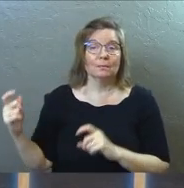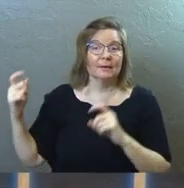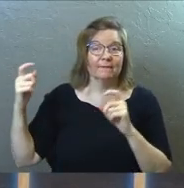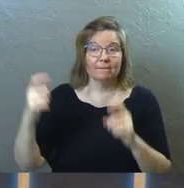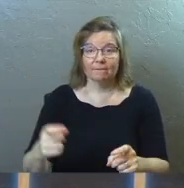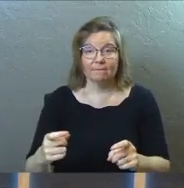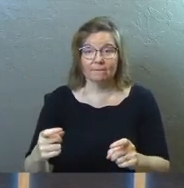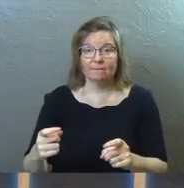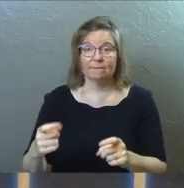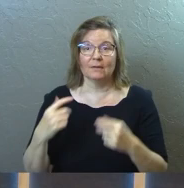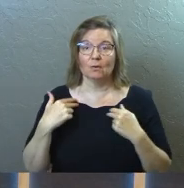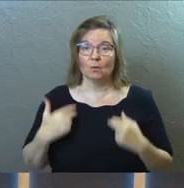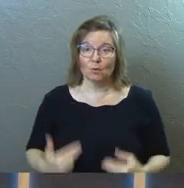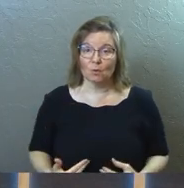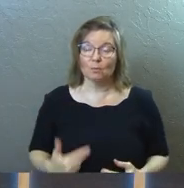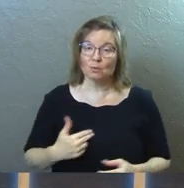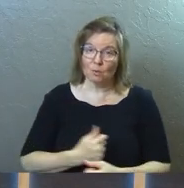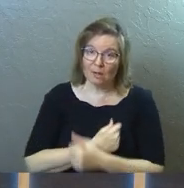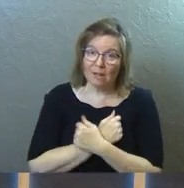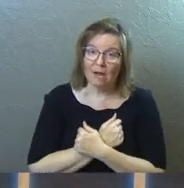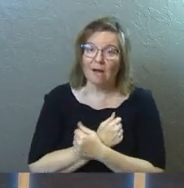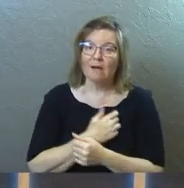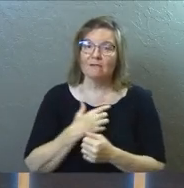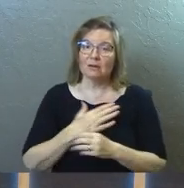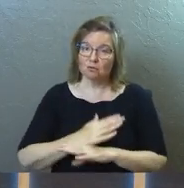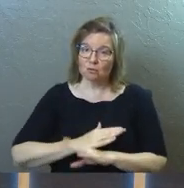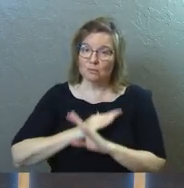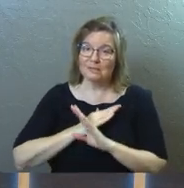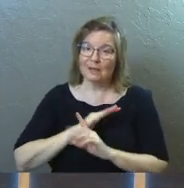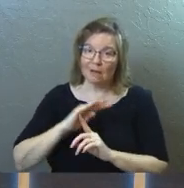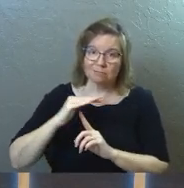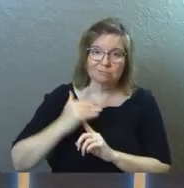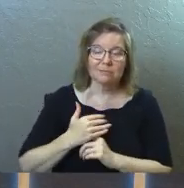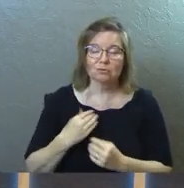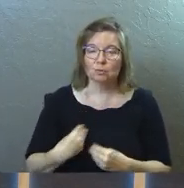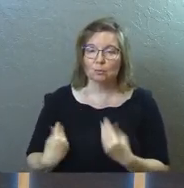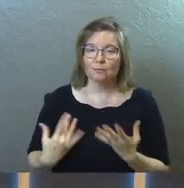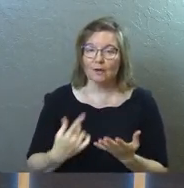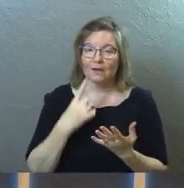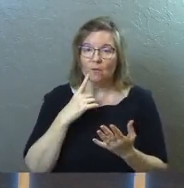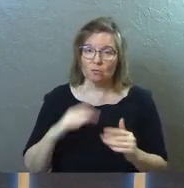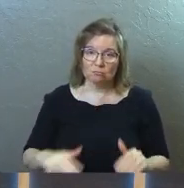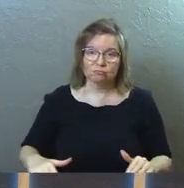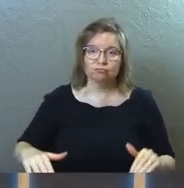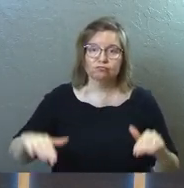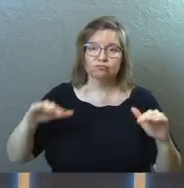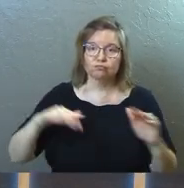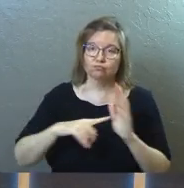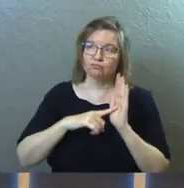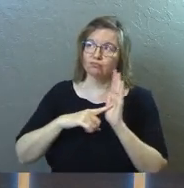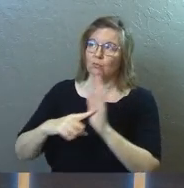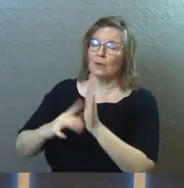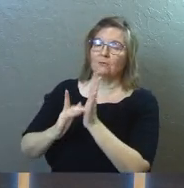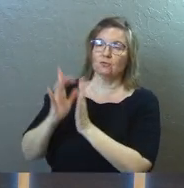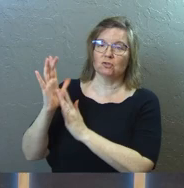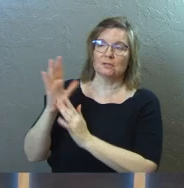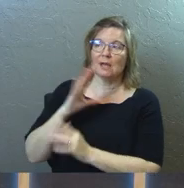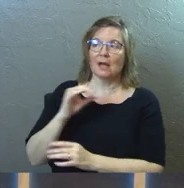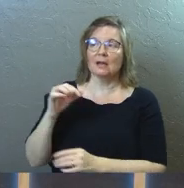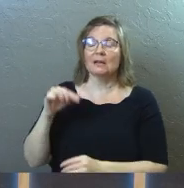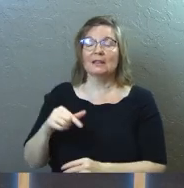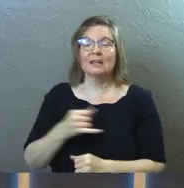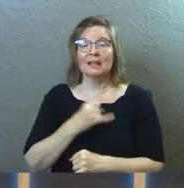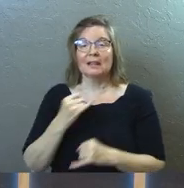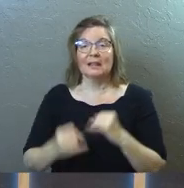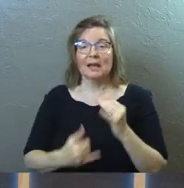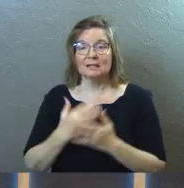gift in a human being to love and to protect and provide for and to raise in the way of Jesus Christ. And